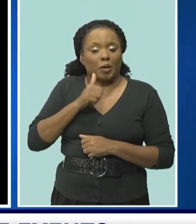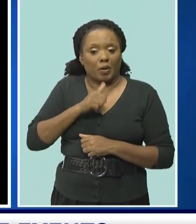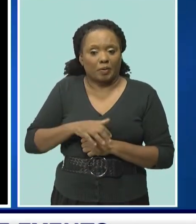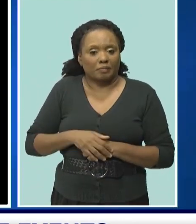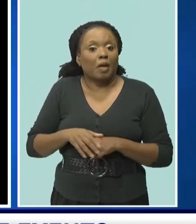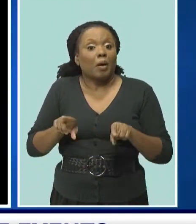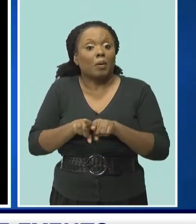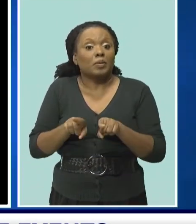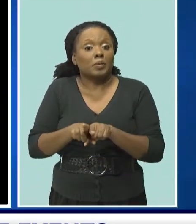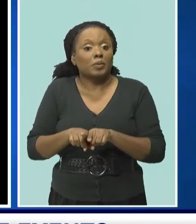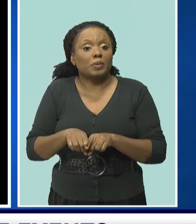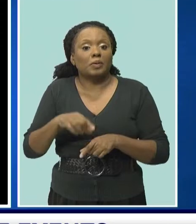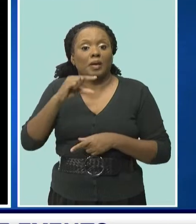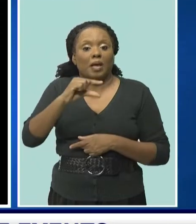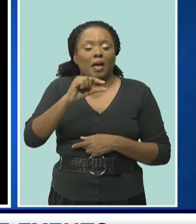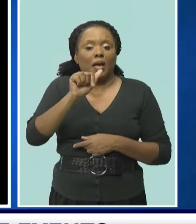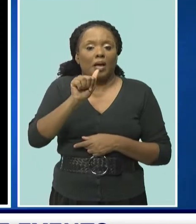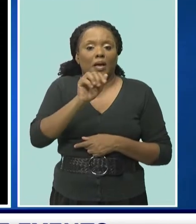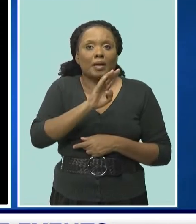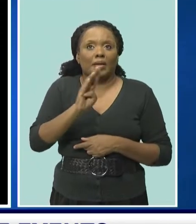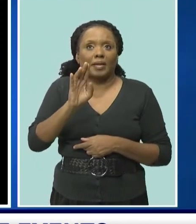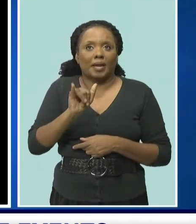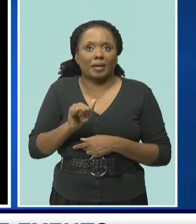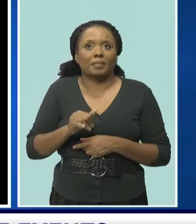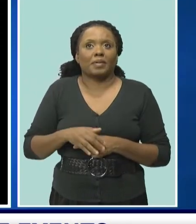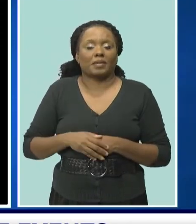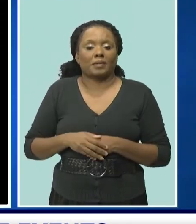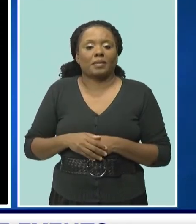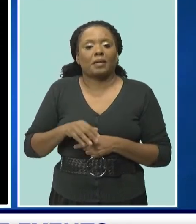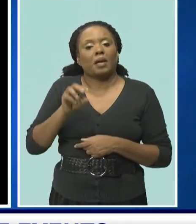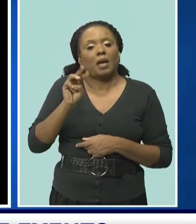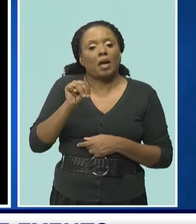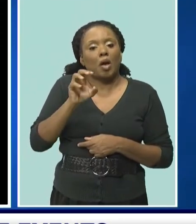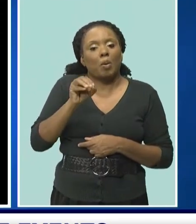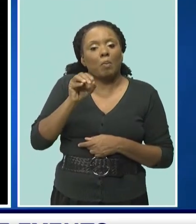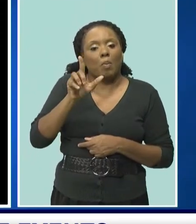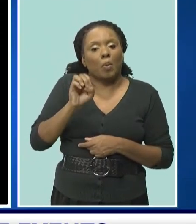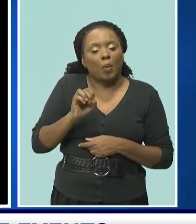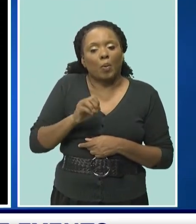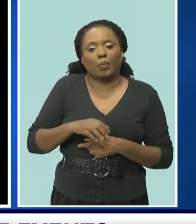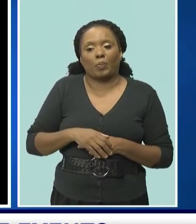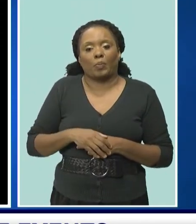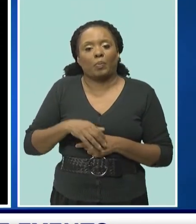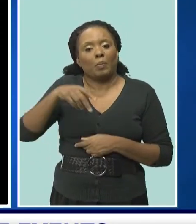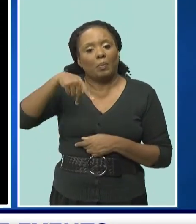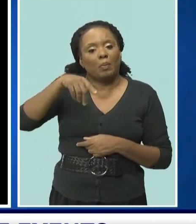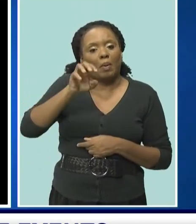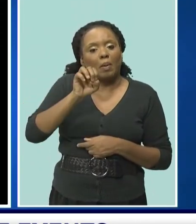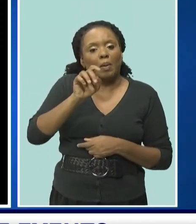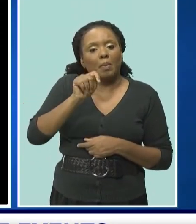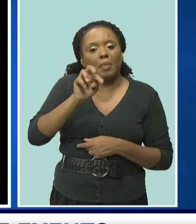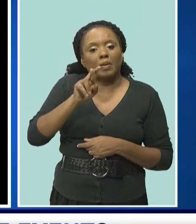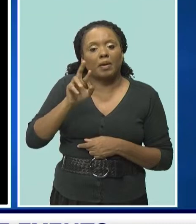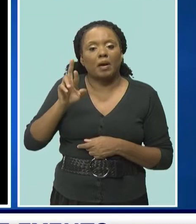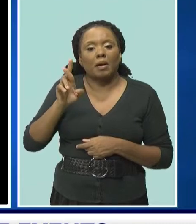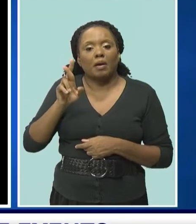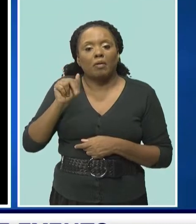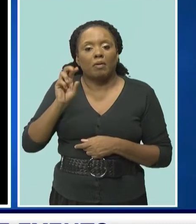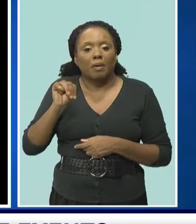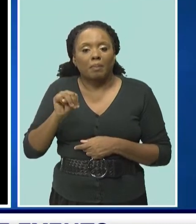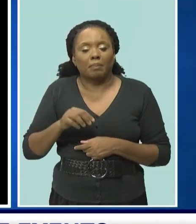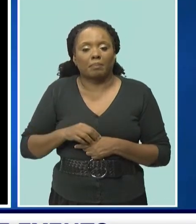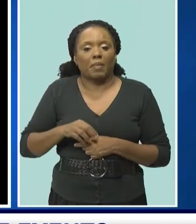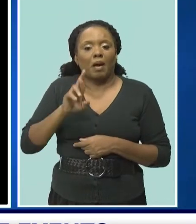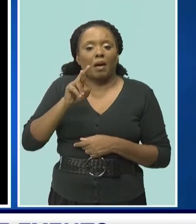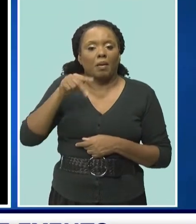Gabby Carter, Mole, and this is not in this order, Peter Ram, Renice Bonnet, Rupi, Red Plastic Bag,